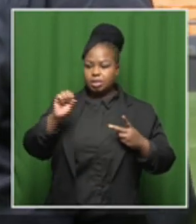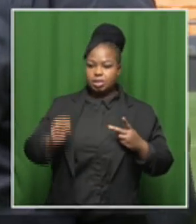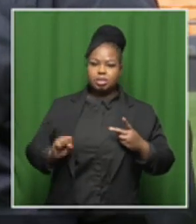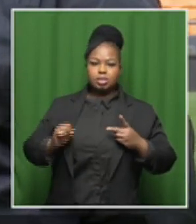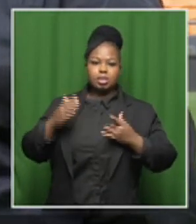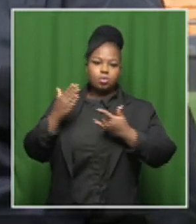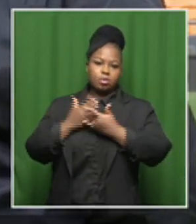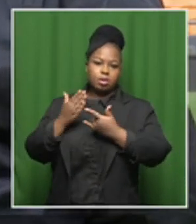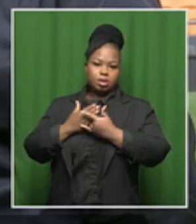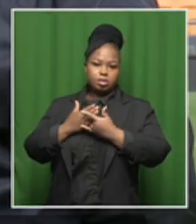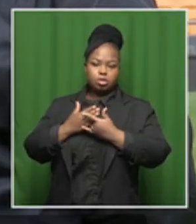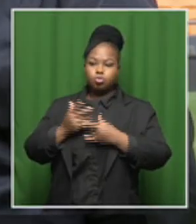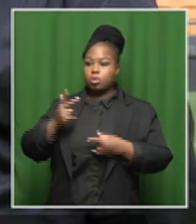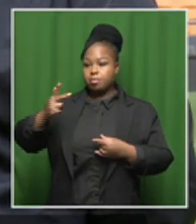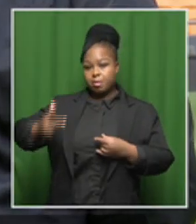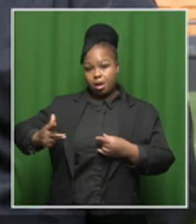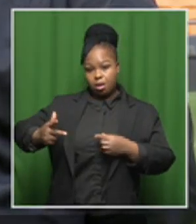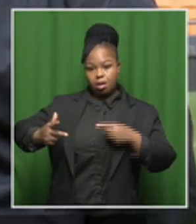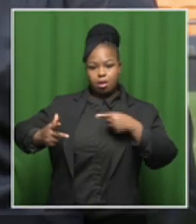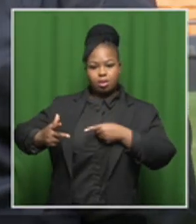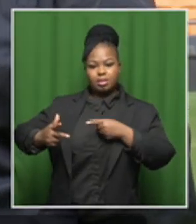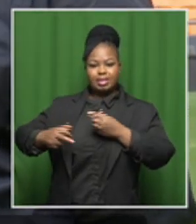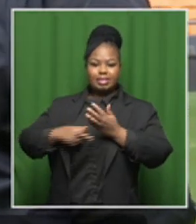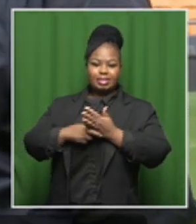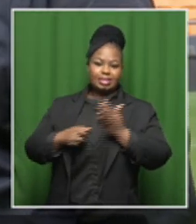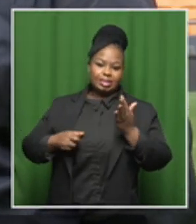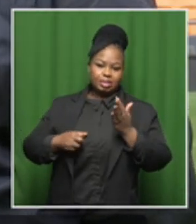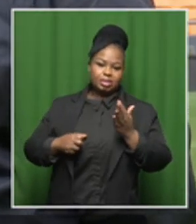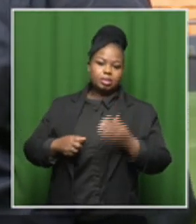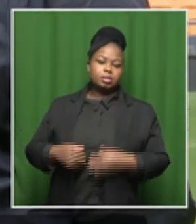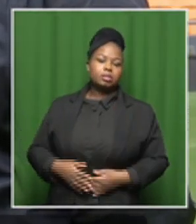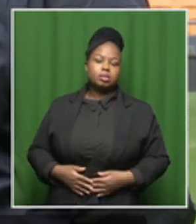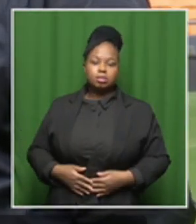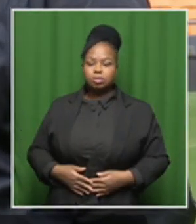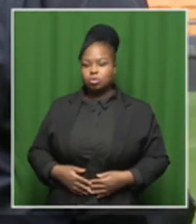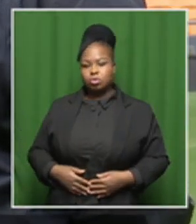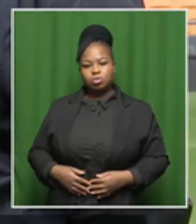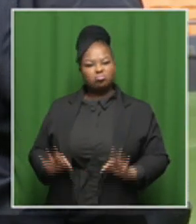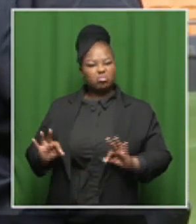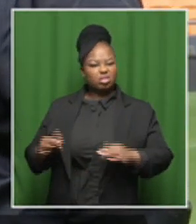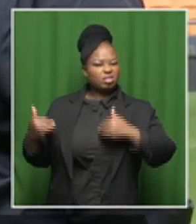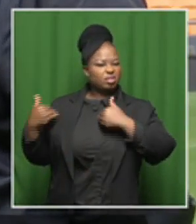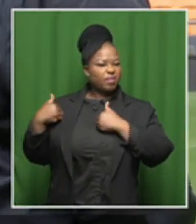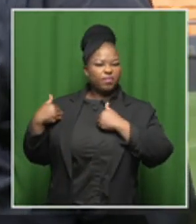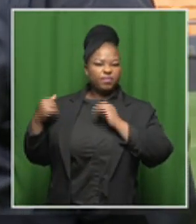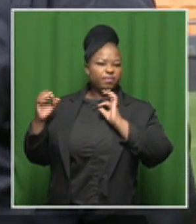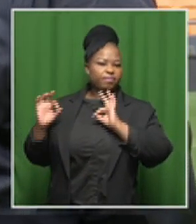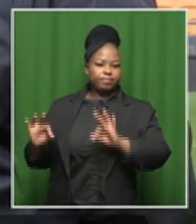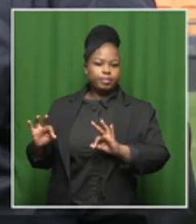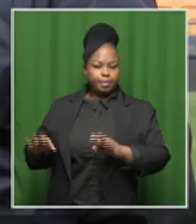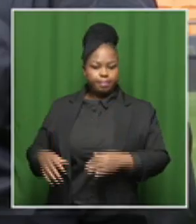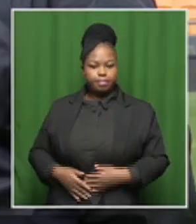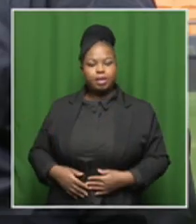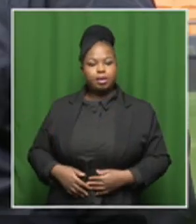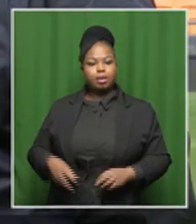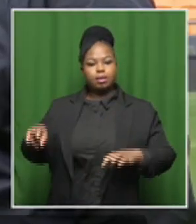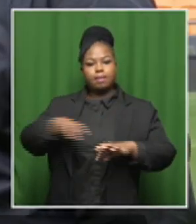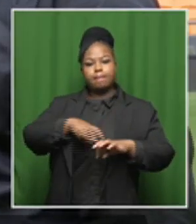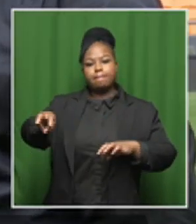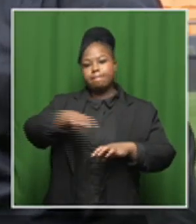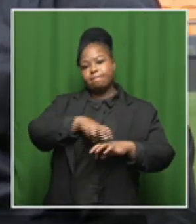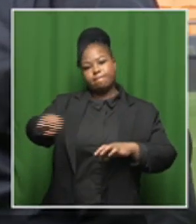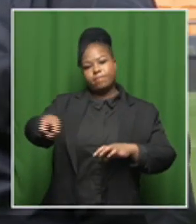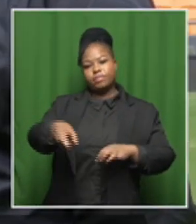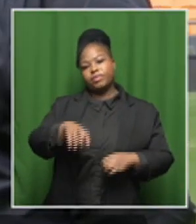where you can park your vehicle, and that ticket is per vehicle, secured, guarded, and there's shuttles transporting you